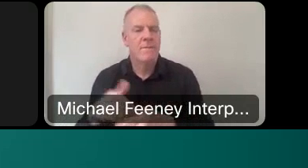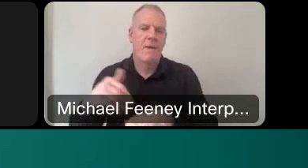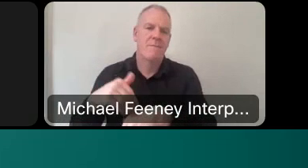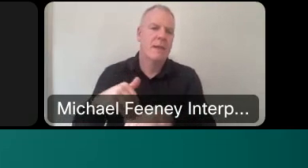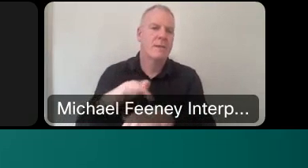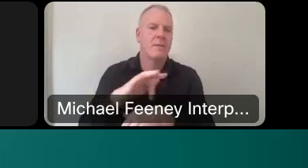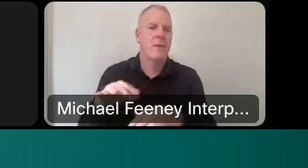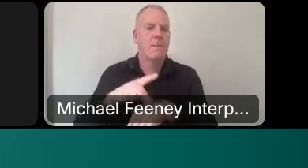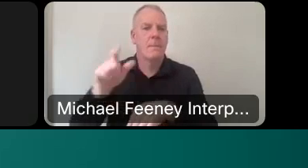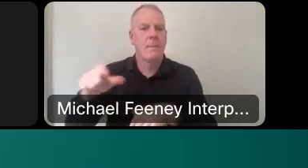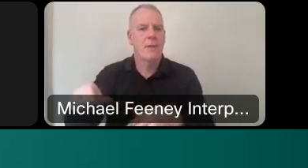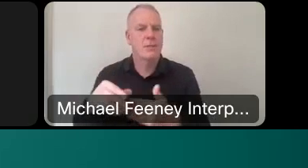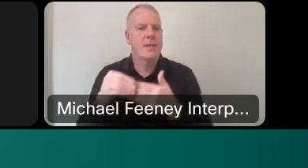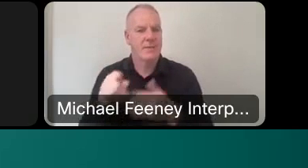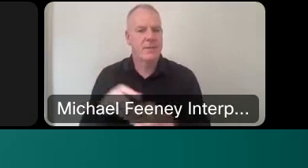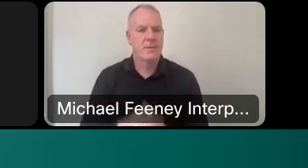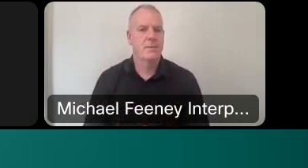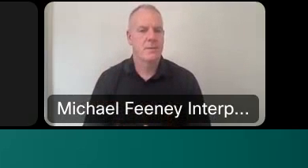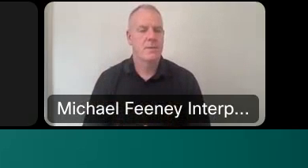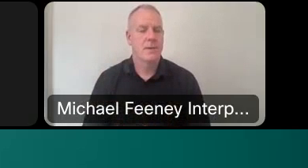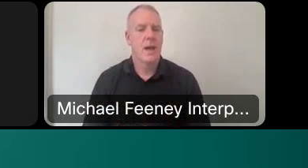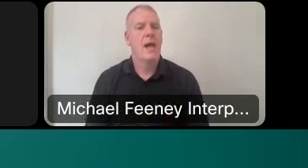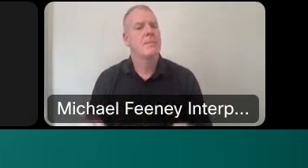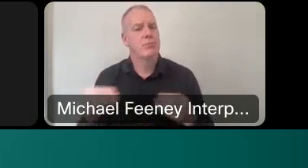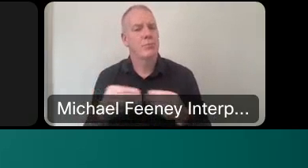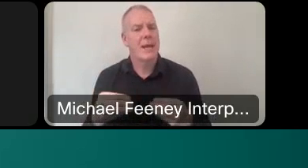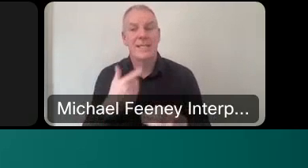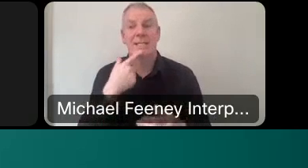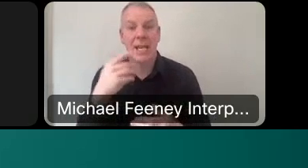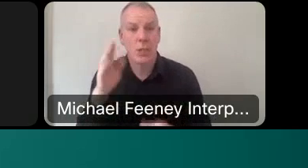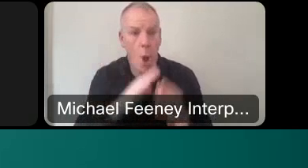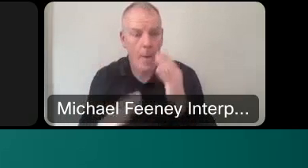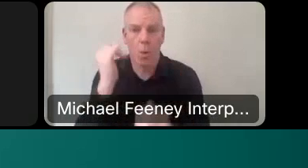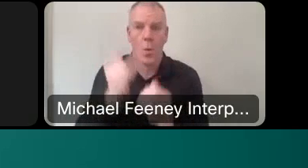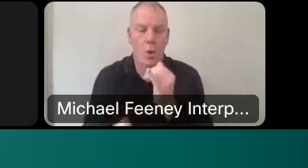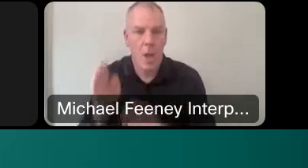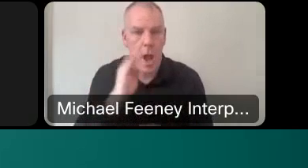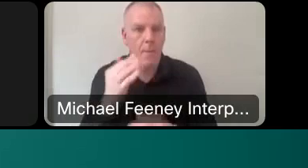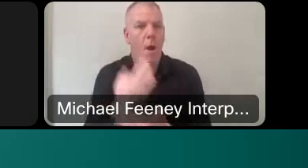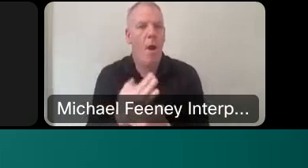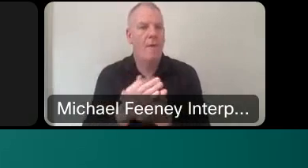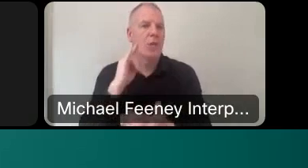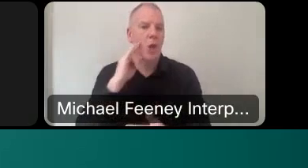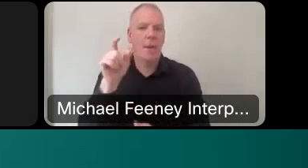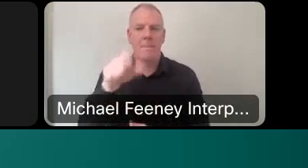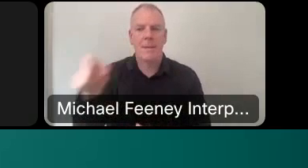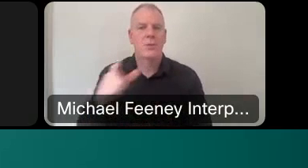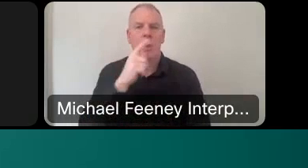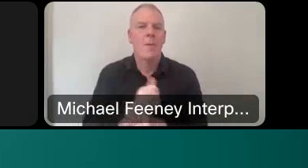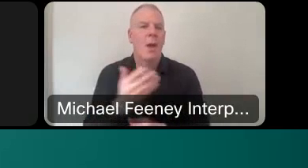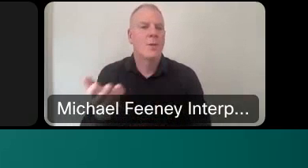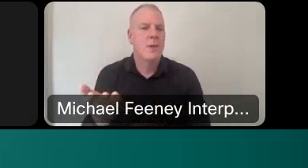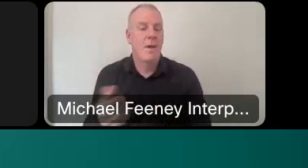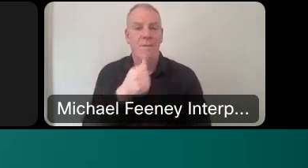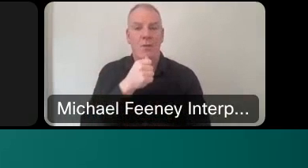patient safety incidents, and the protection of that second harm or compounded harm that we often hear patients and families talking about.